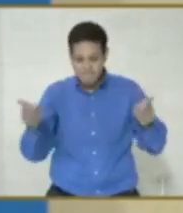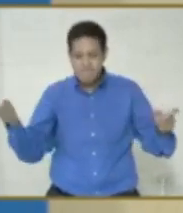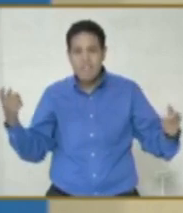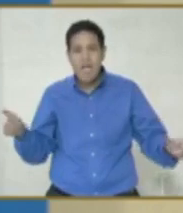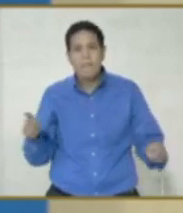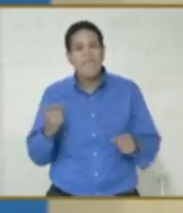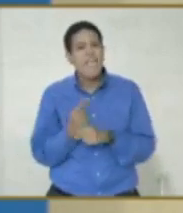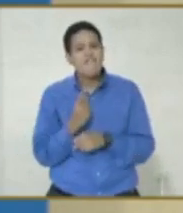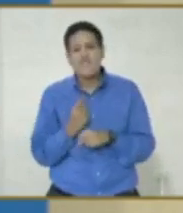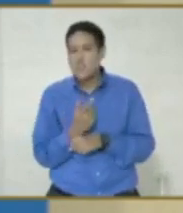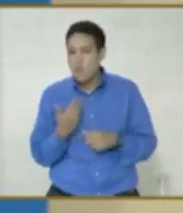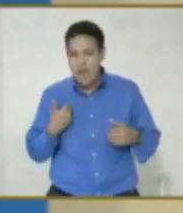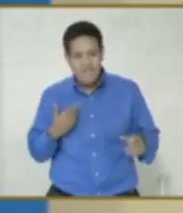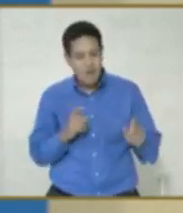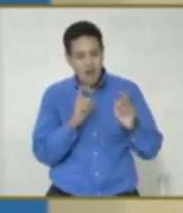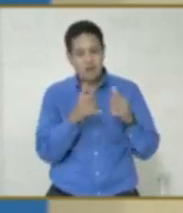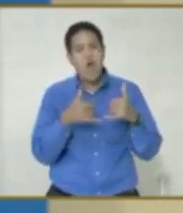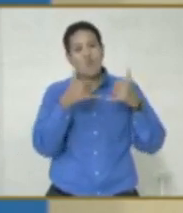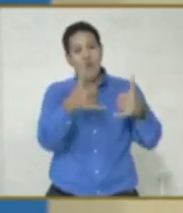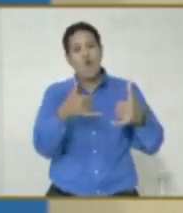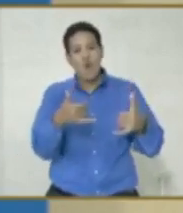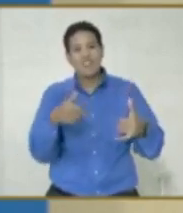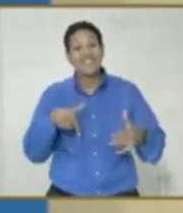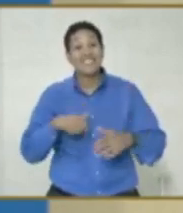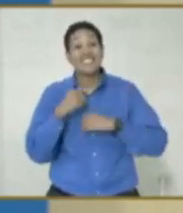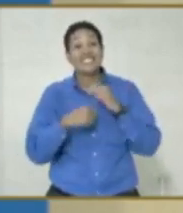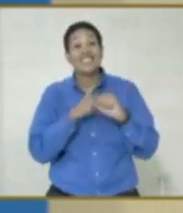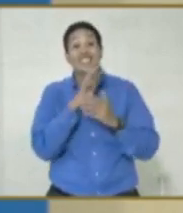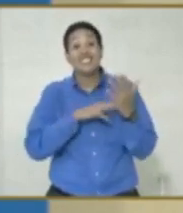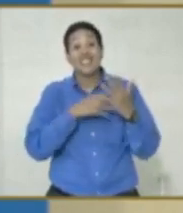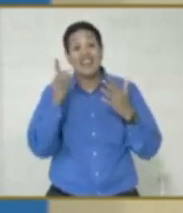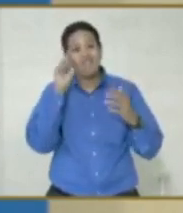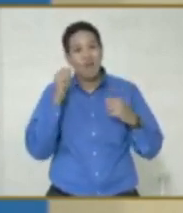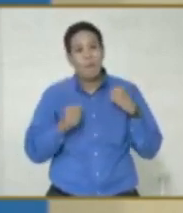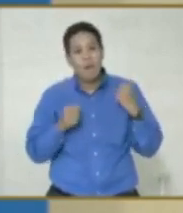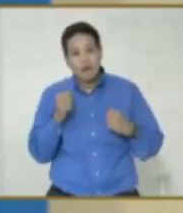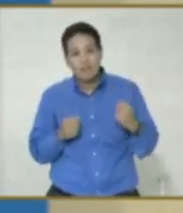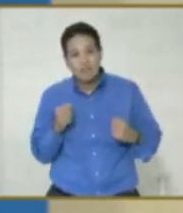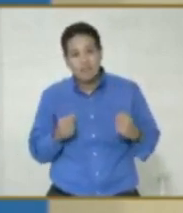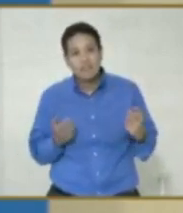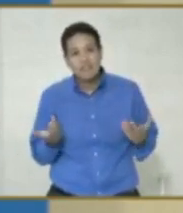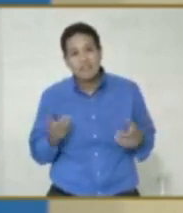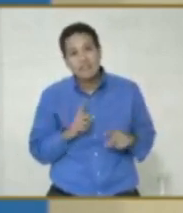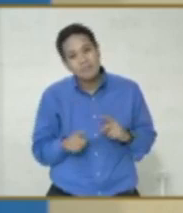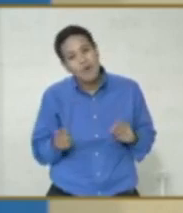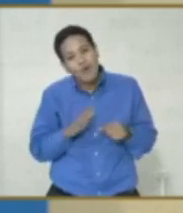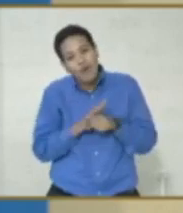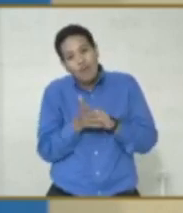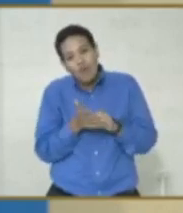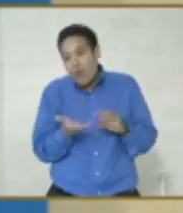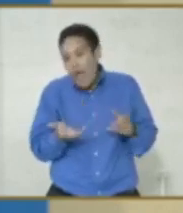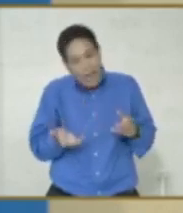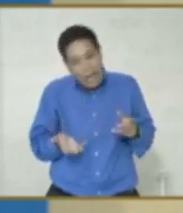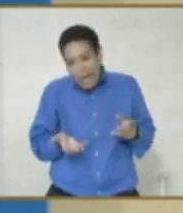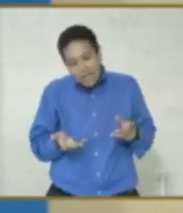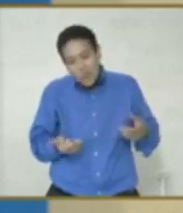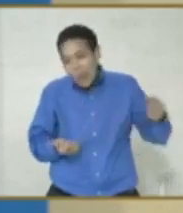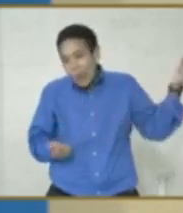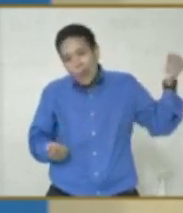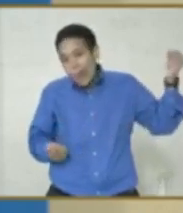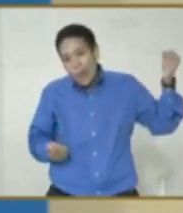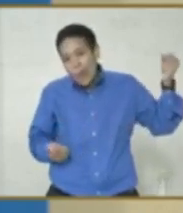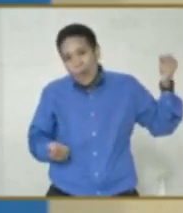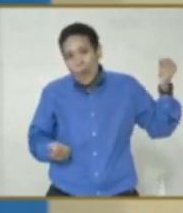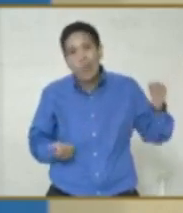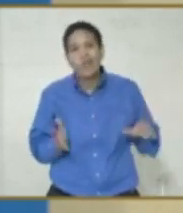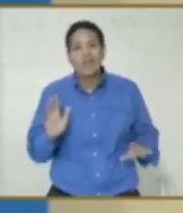a yearly basis. This year it was scheduled for March, but life has been on hold since